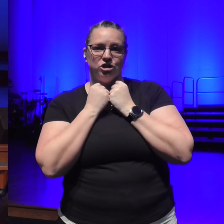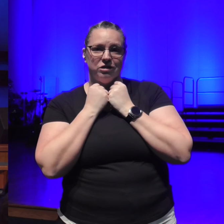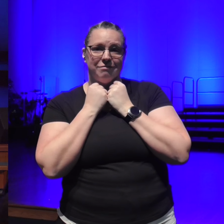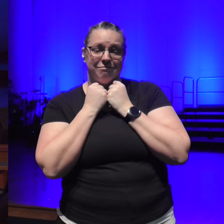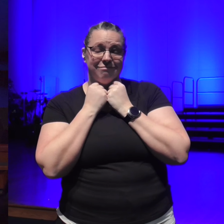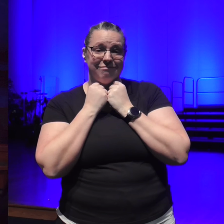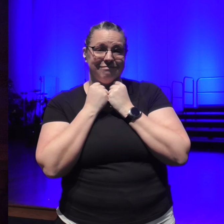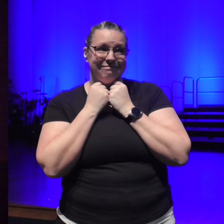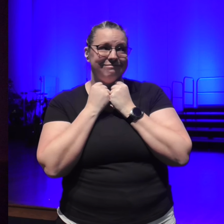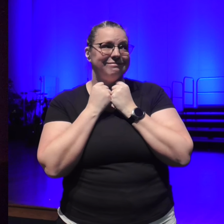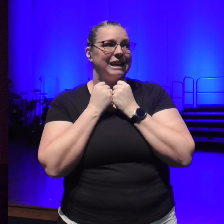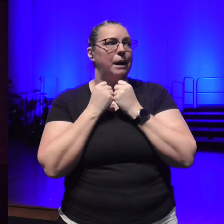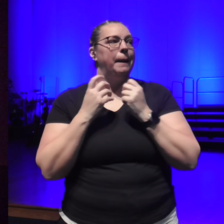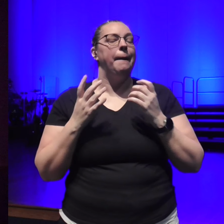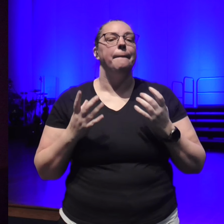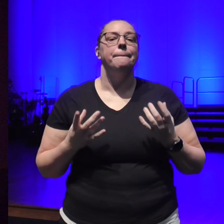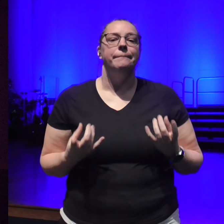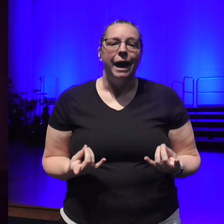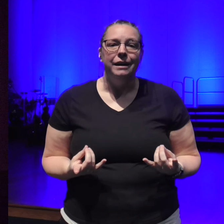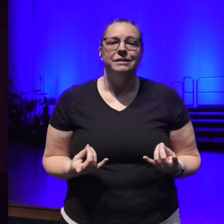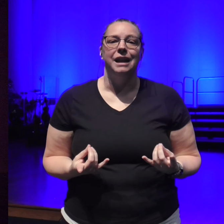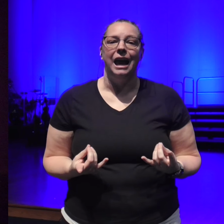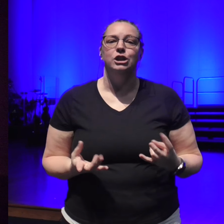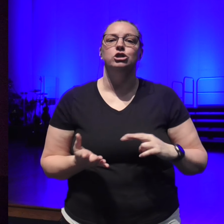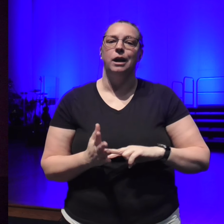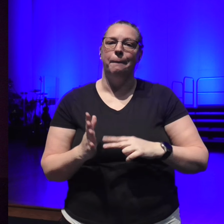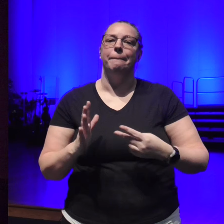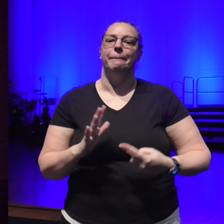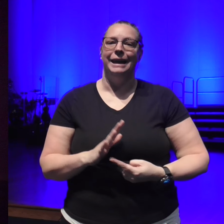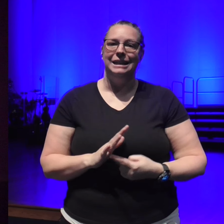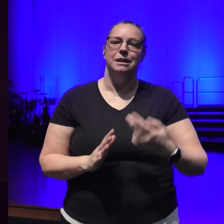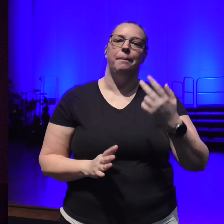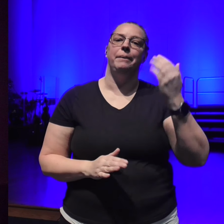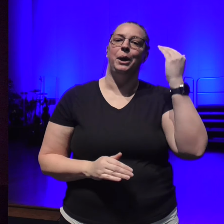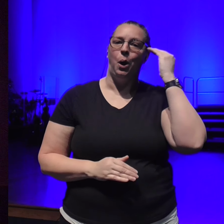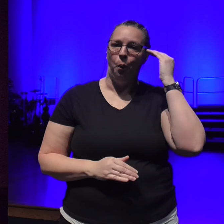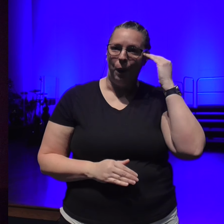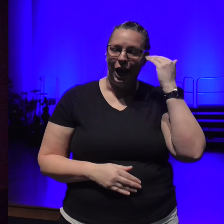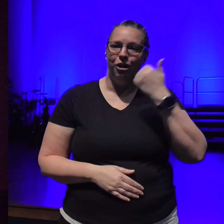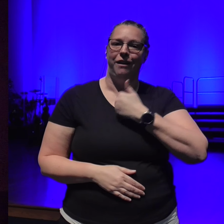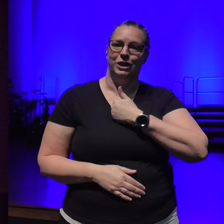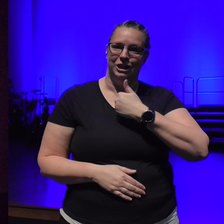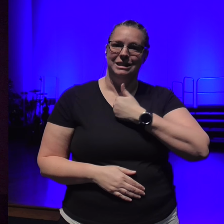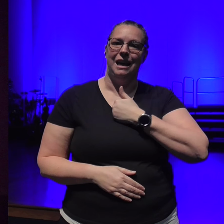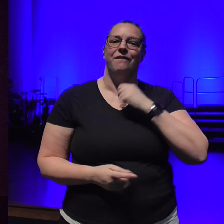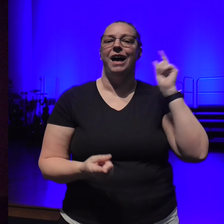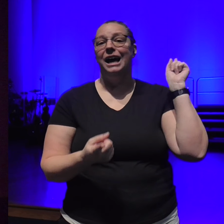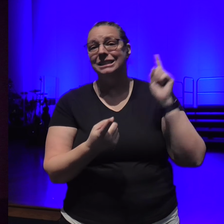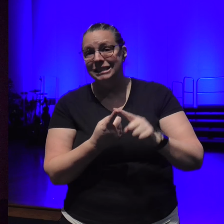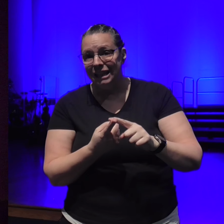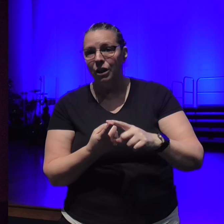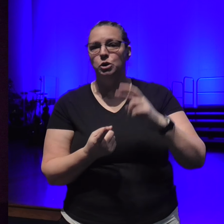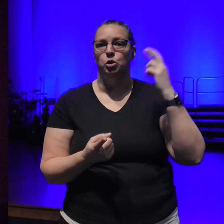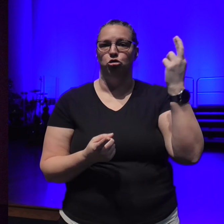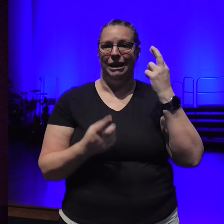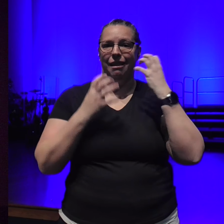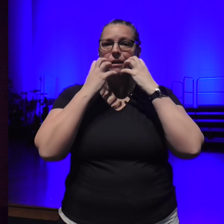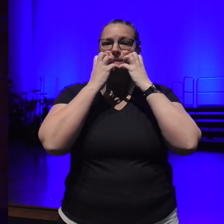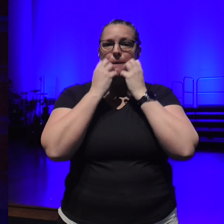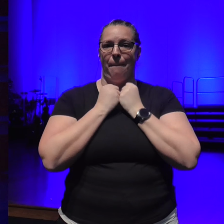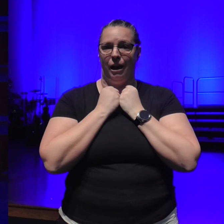Compassion. Meditation is being aware of oneself until we cultivate a consciousness of